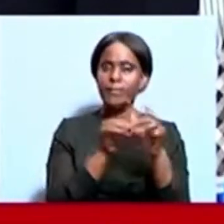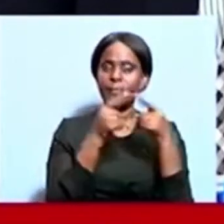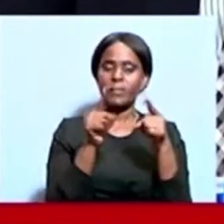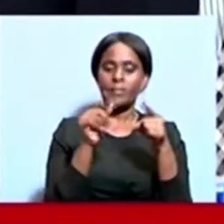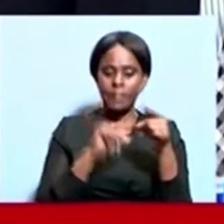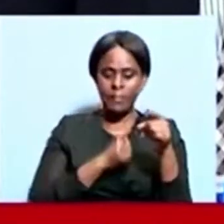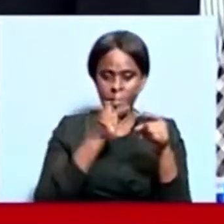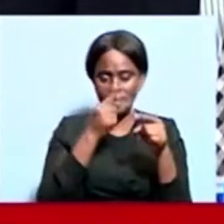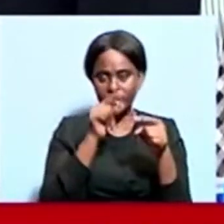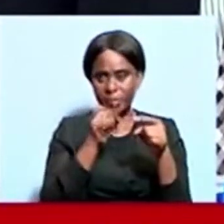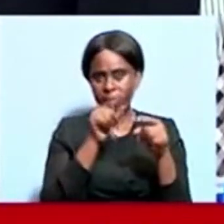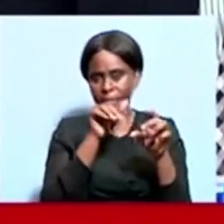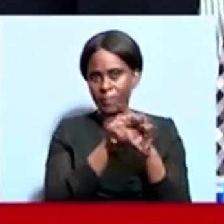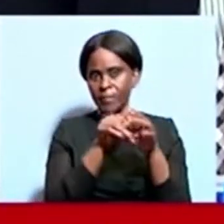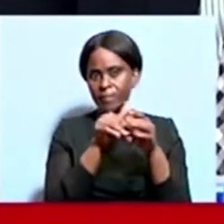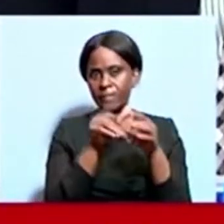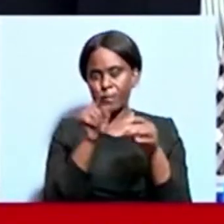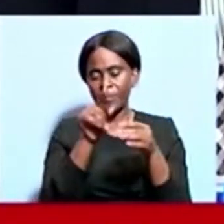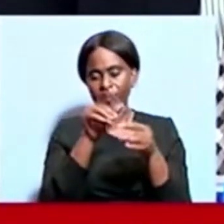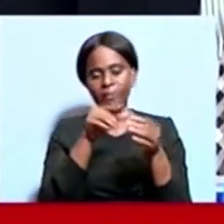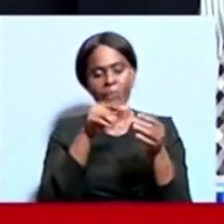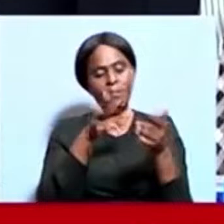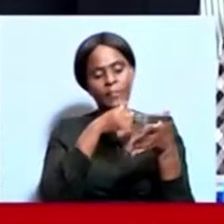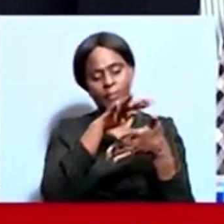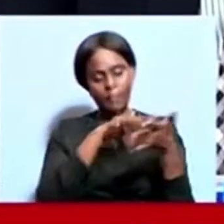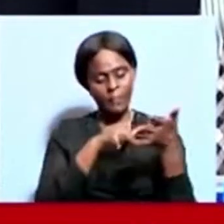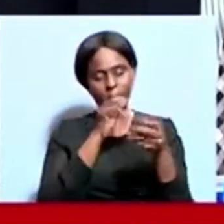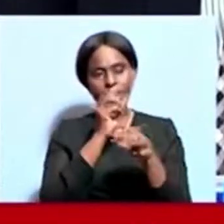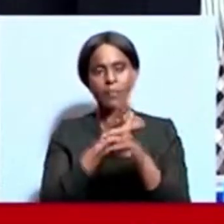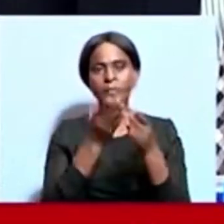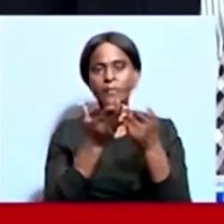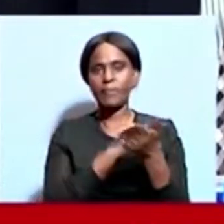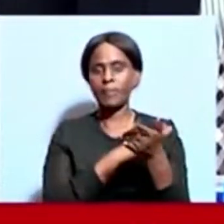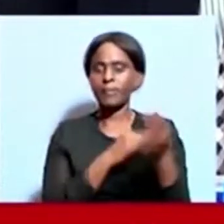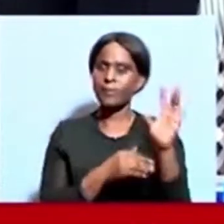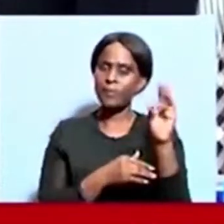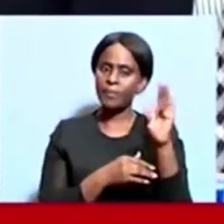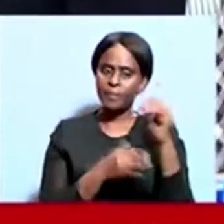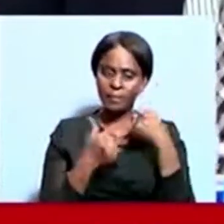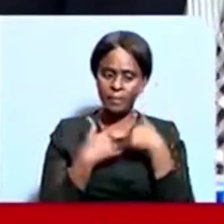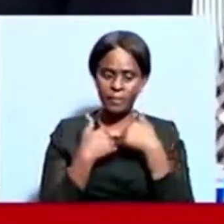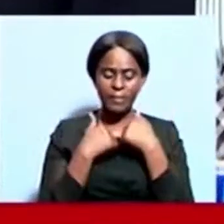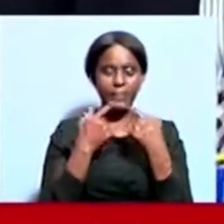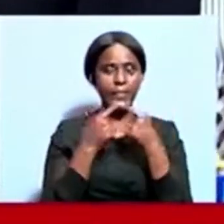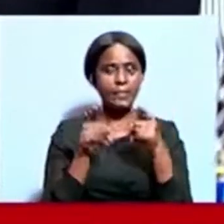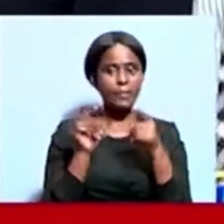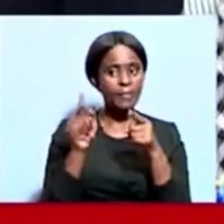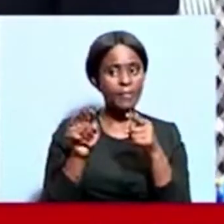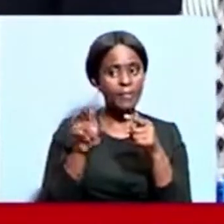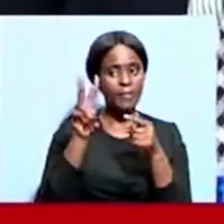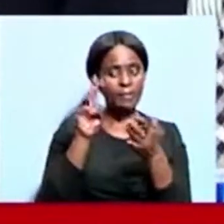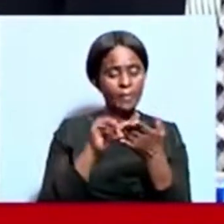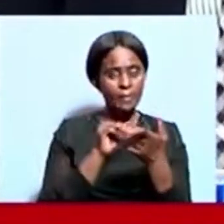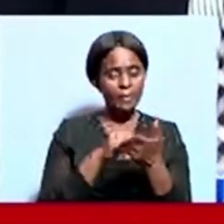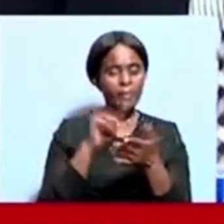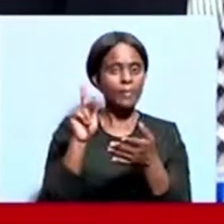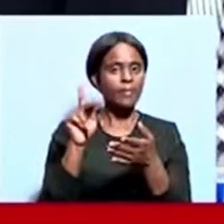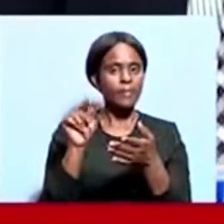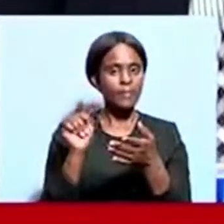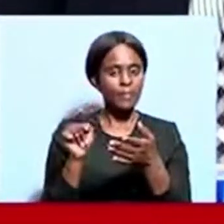we can see on that table available on page 7. There's a variance of 2 million kwacha.